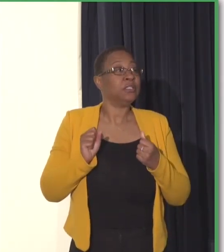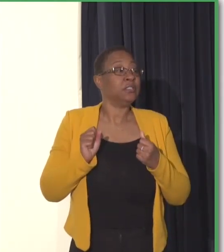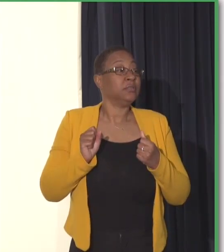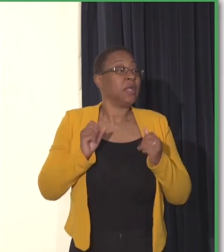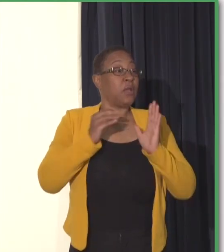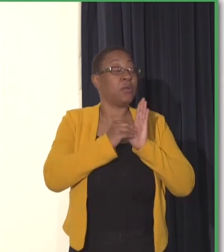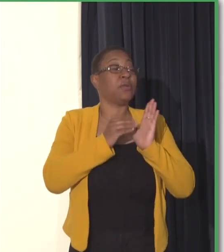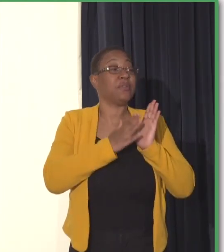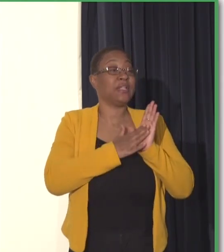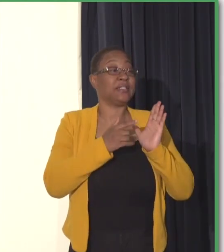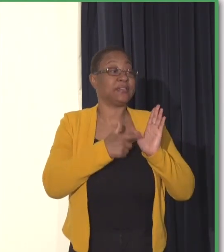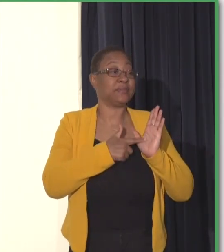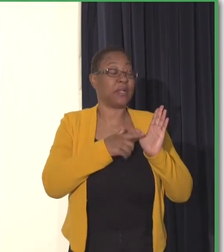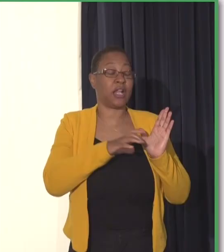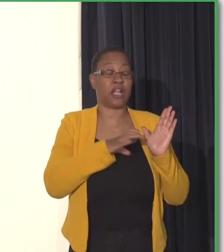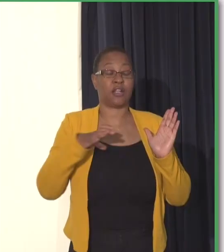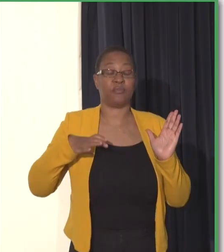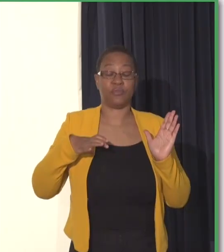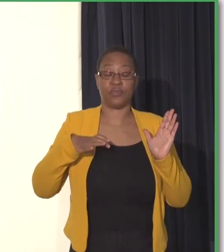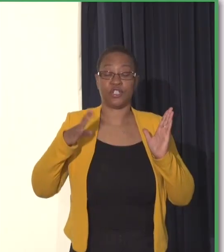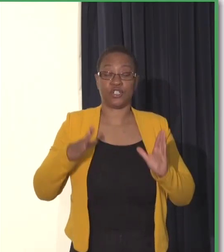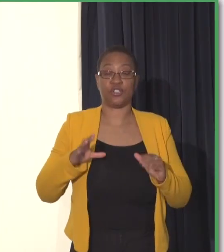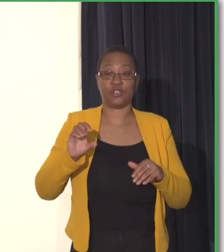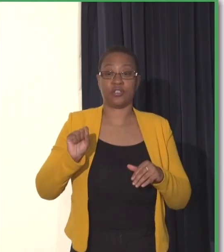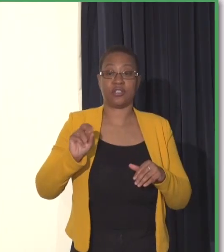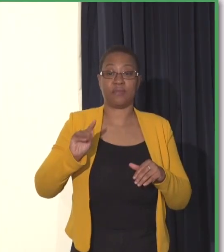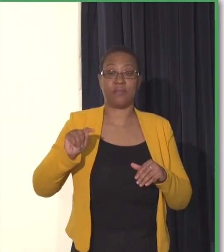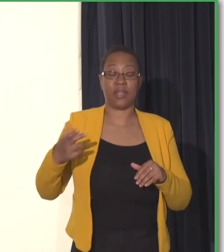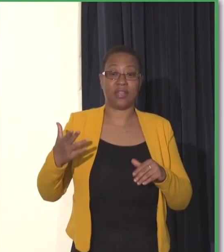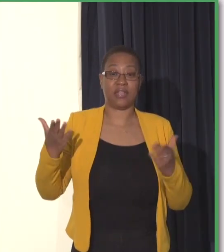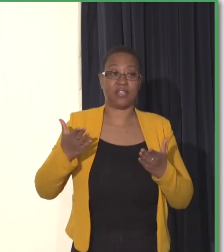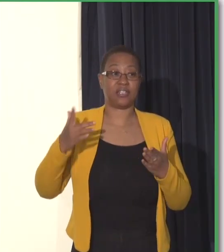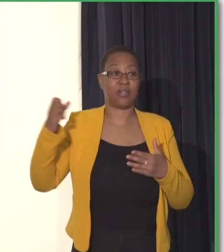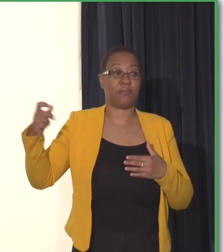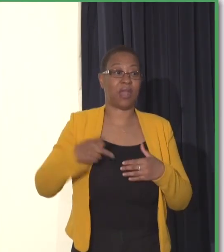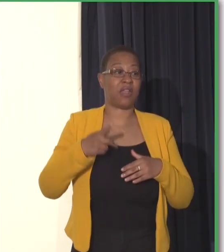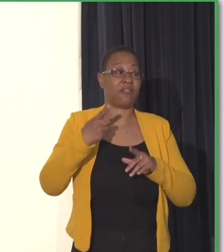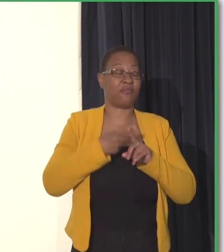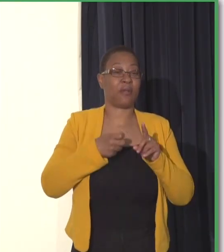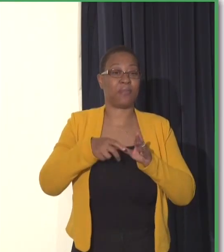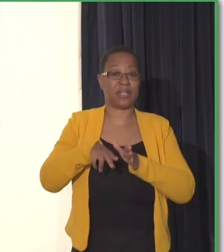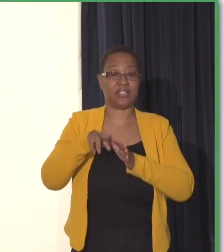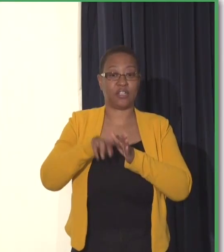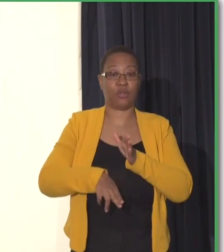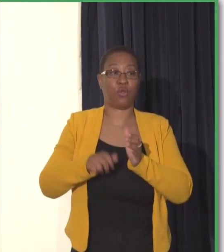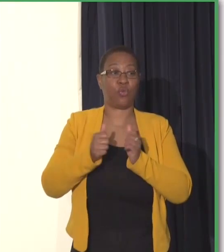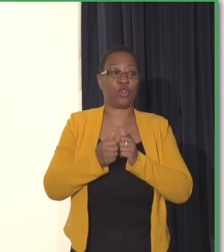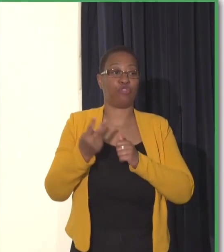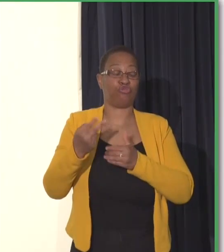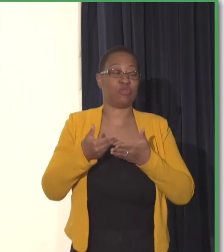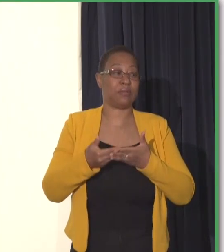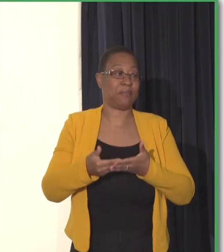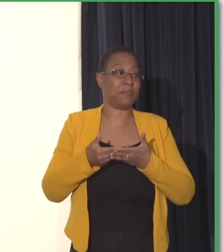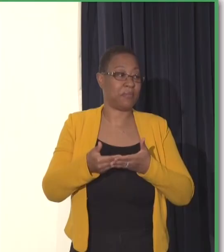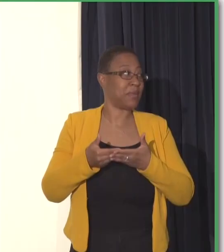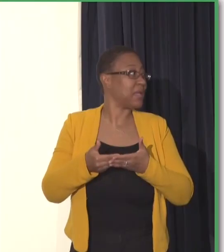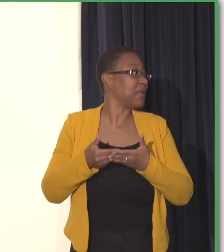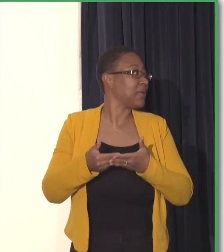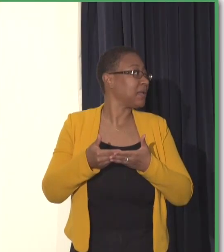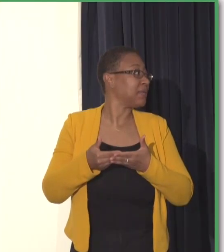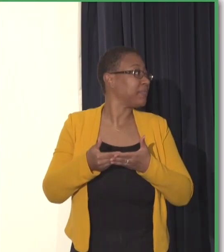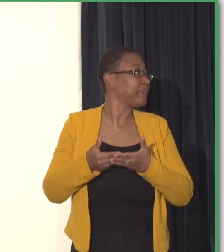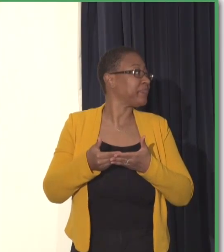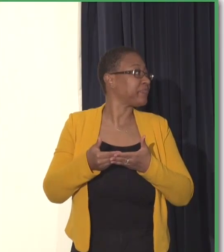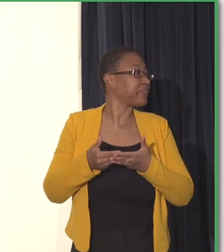record reflect that Commissioner Smith is here. She just got back from the cemetery with those 2 babies.